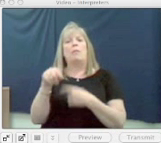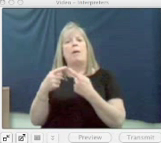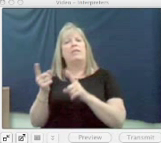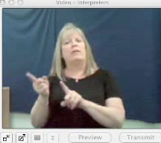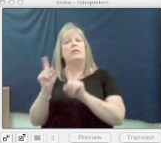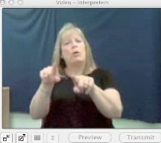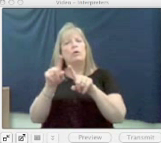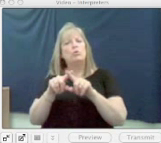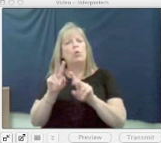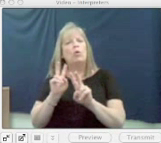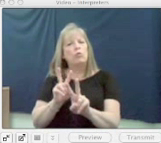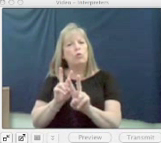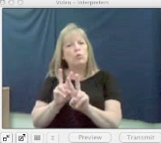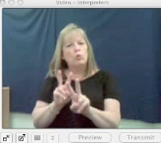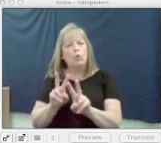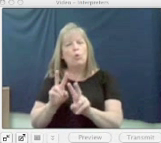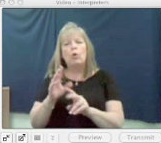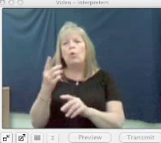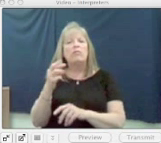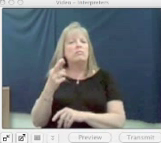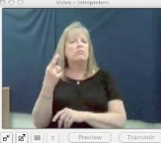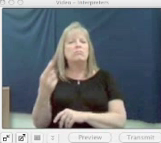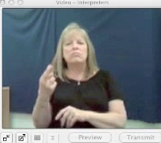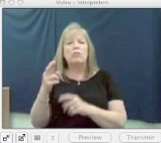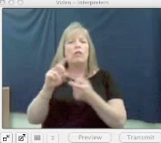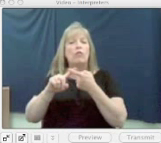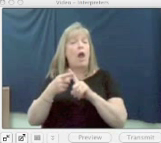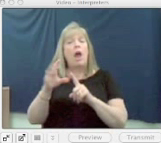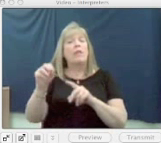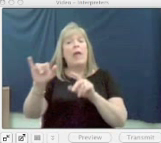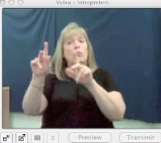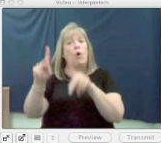funeral of a good friend and weeping openly.